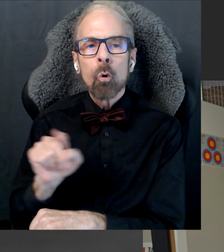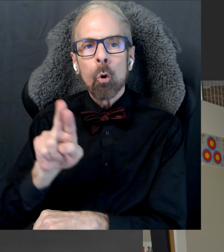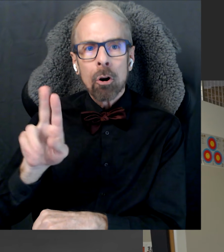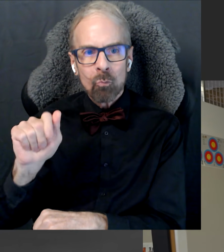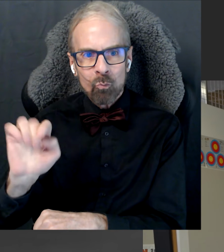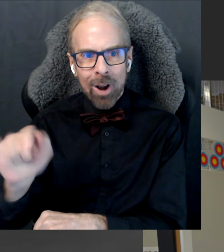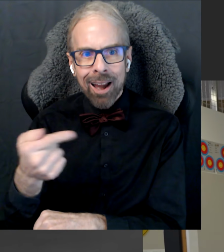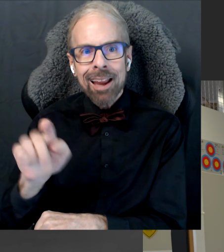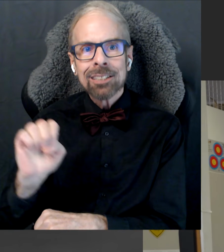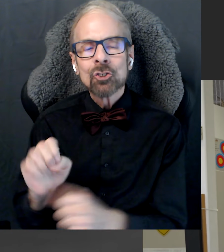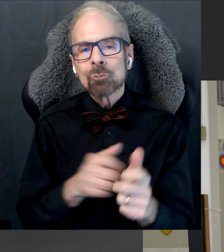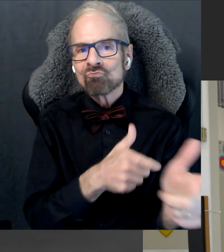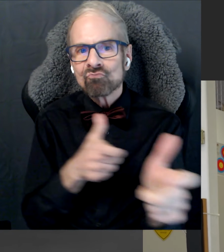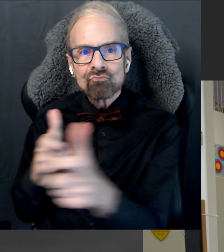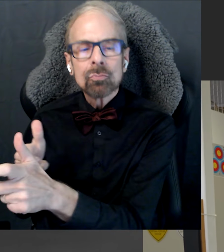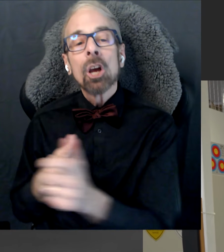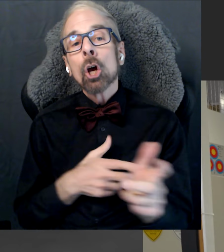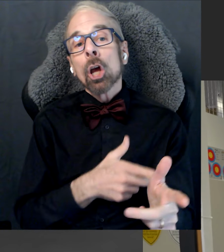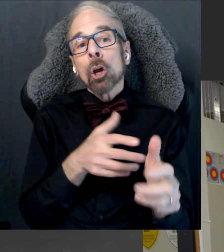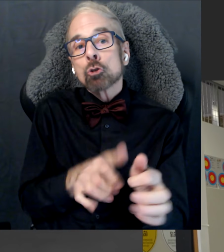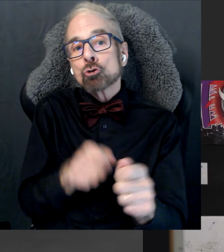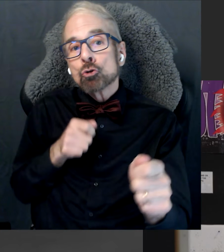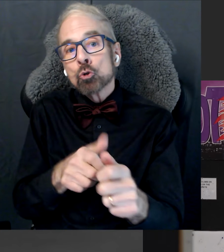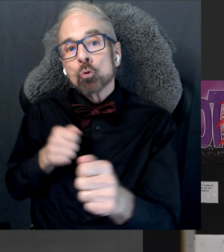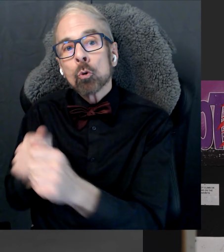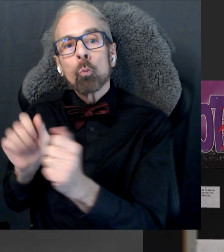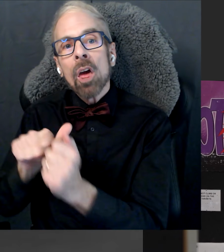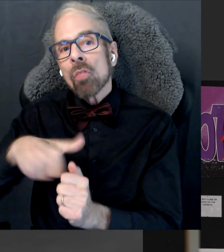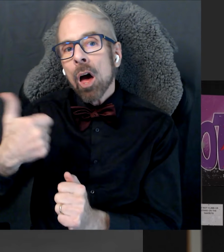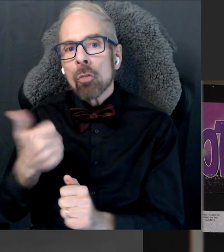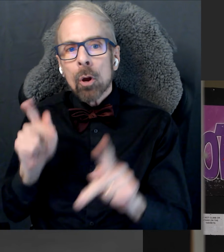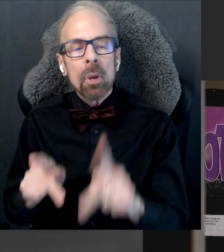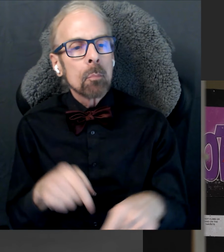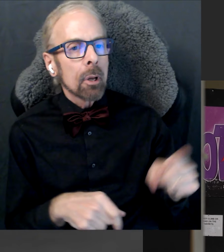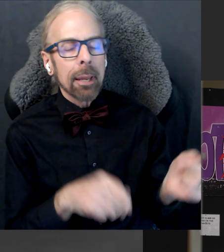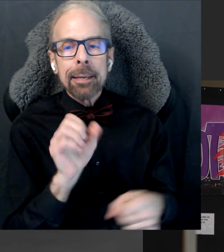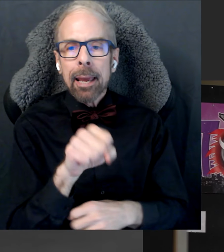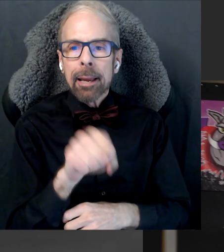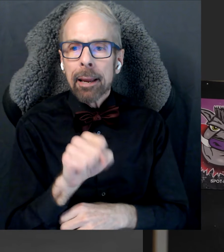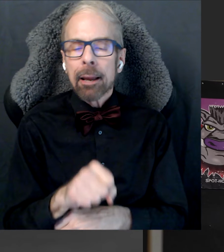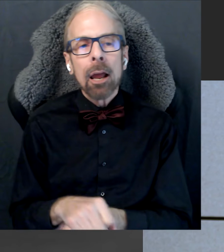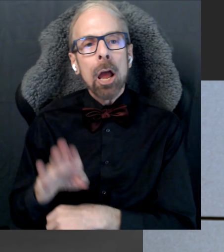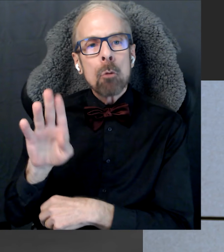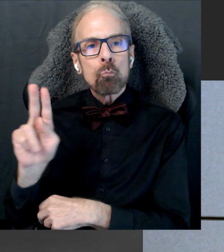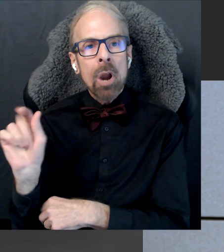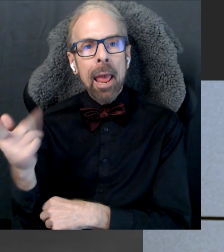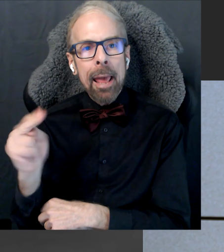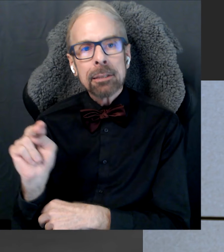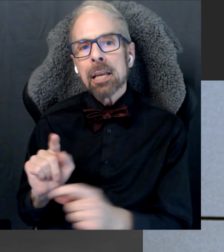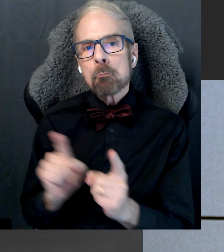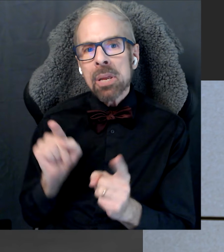and he'll shoot with other archers, and yeah. Brandon meets me at Archery World.